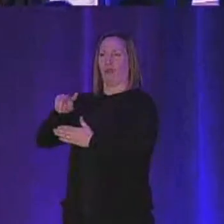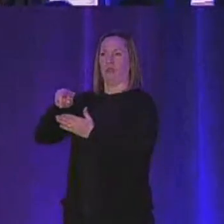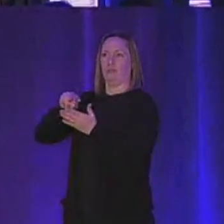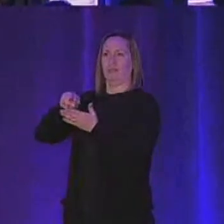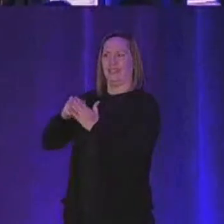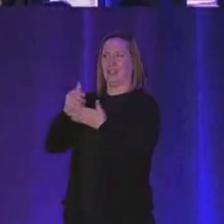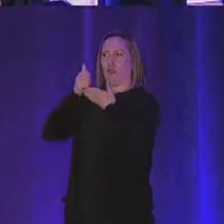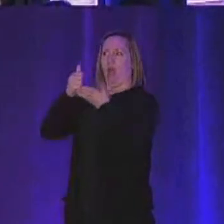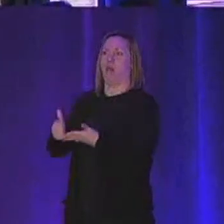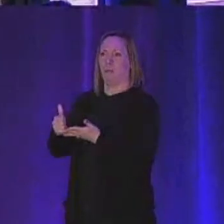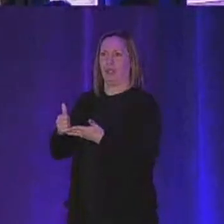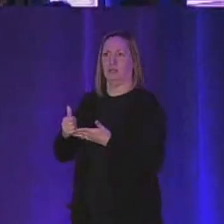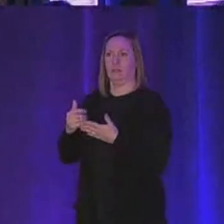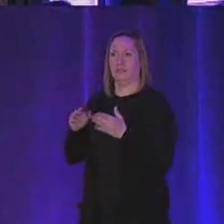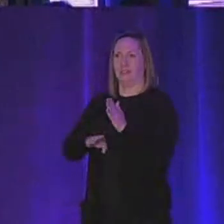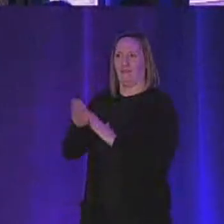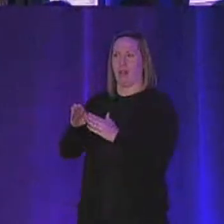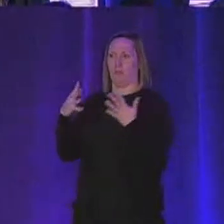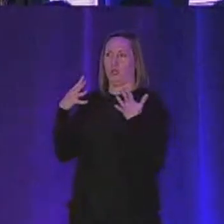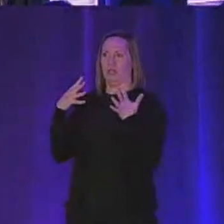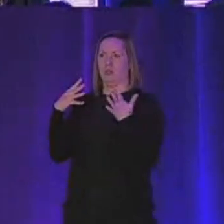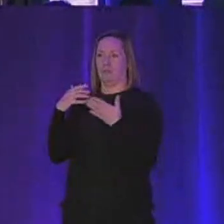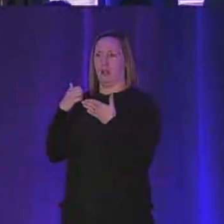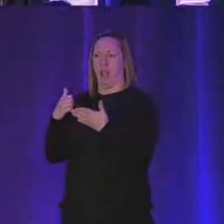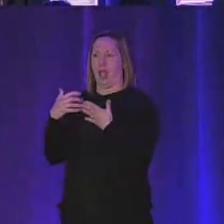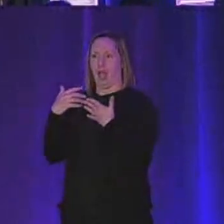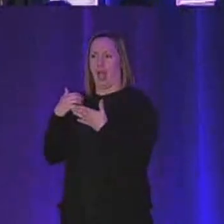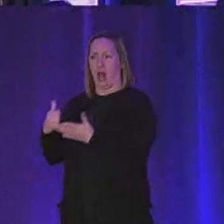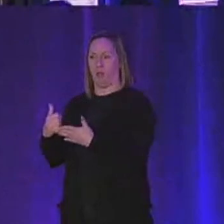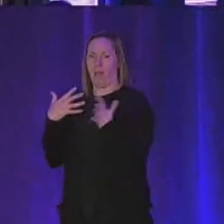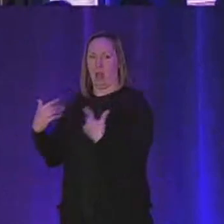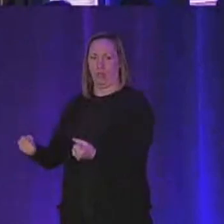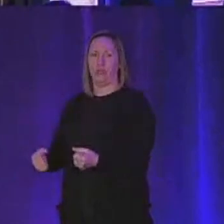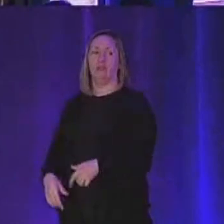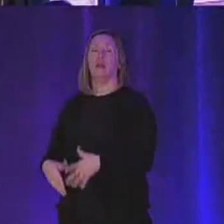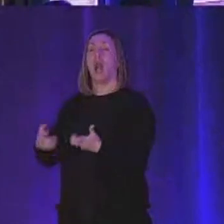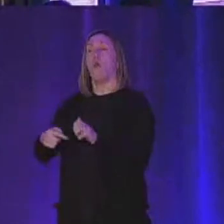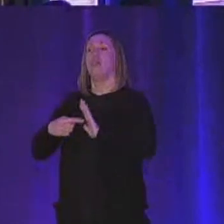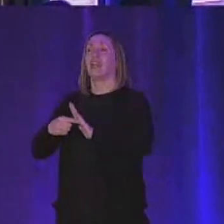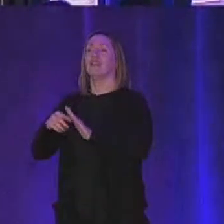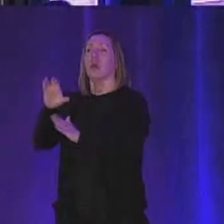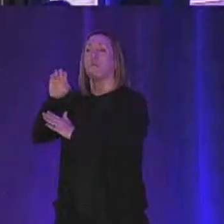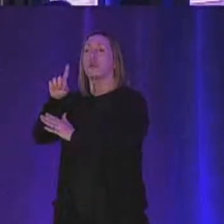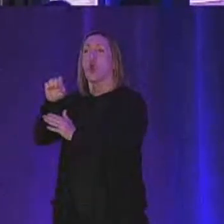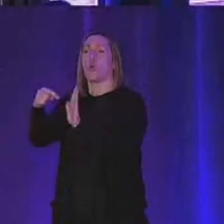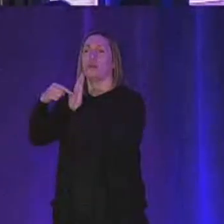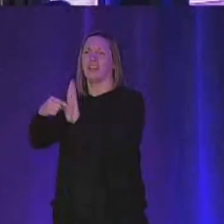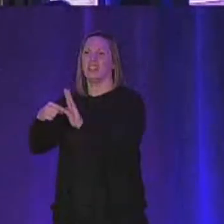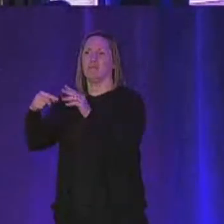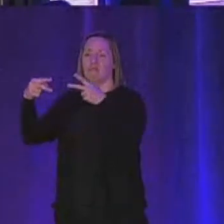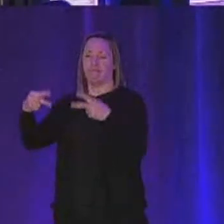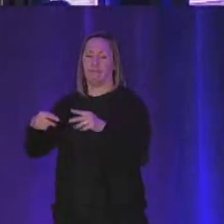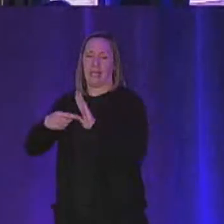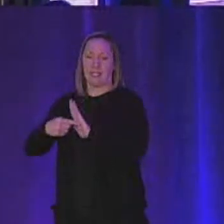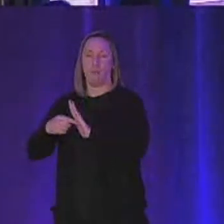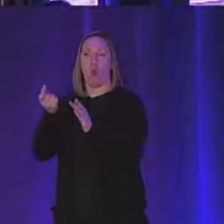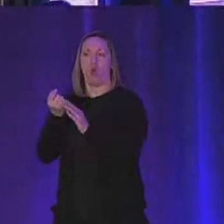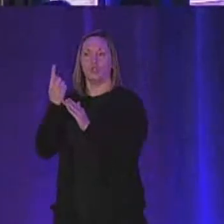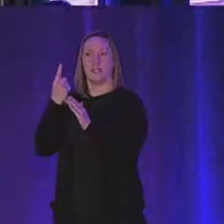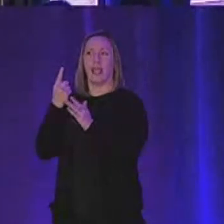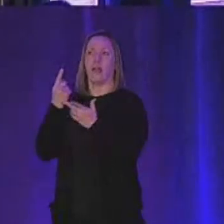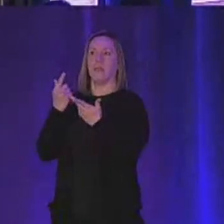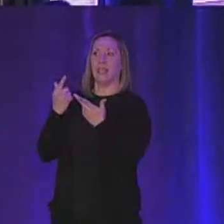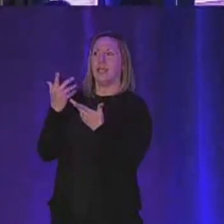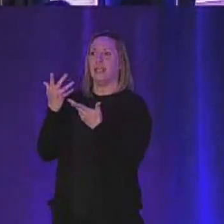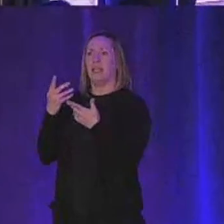helping developer health? That's what I want to talk about. I want to talk about these things with some code examples that will help us understand the nuance around it